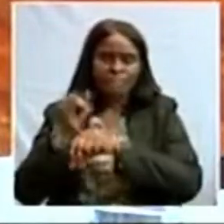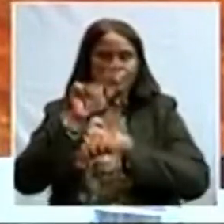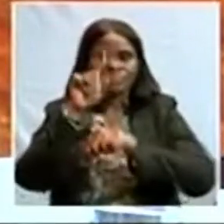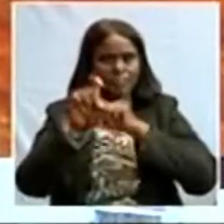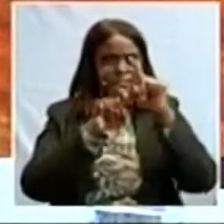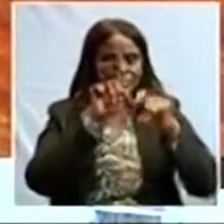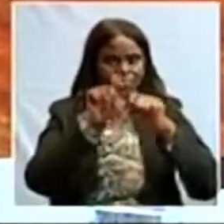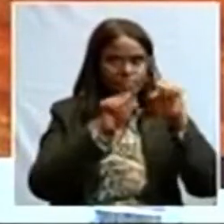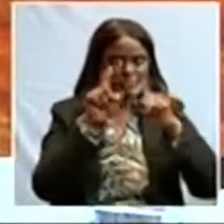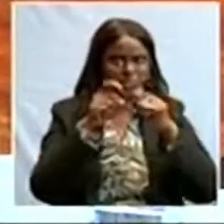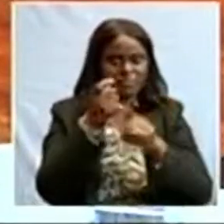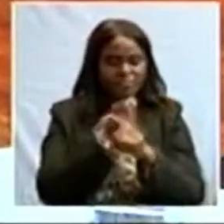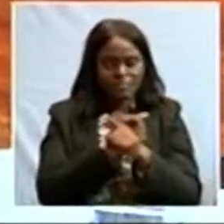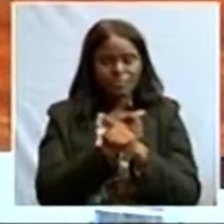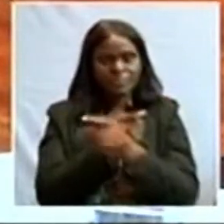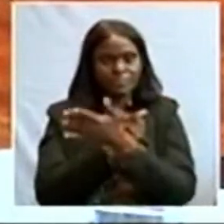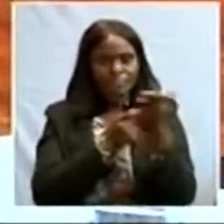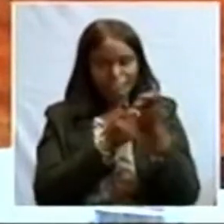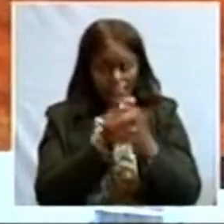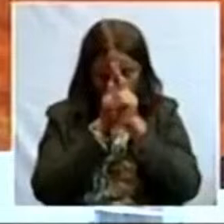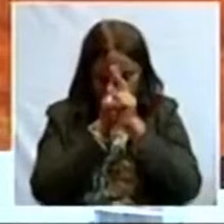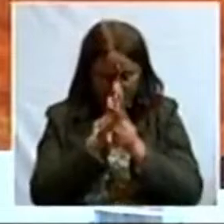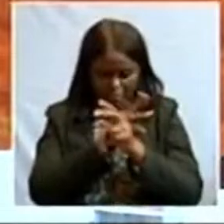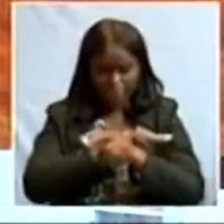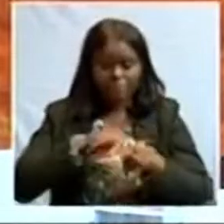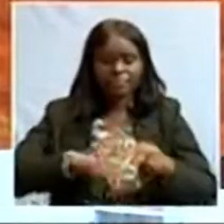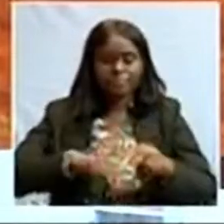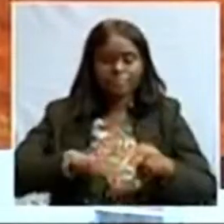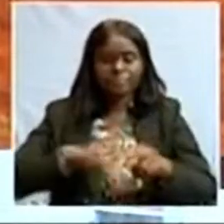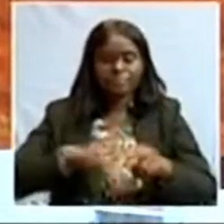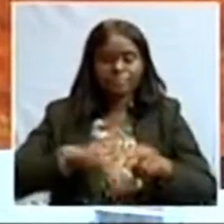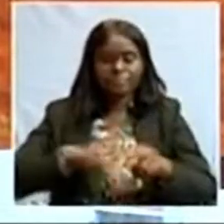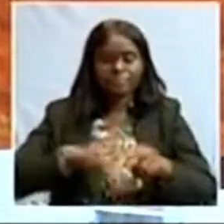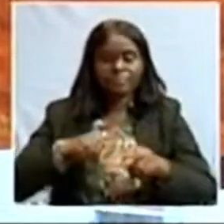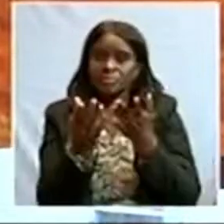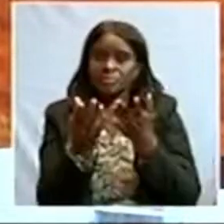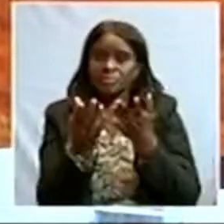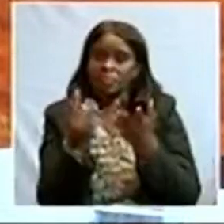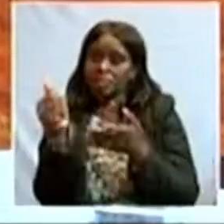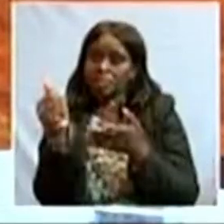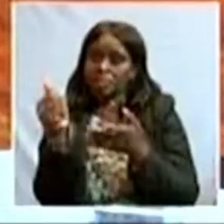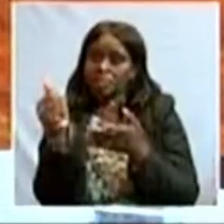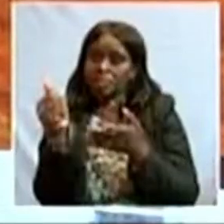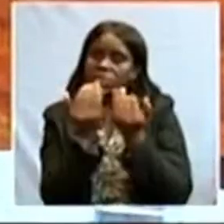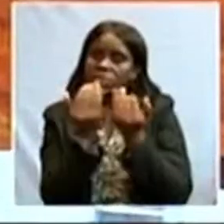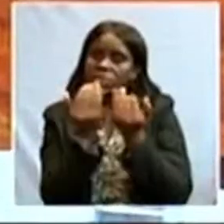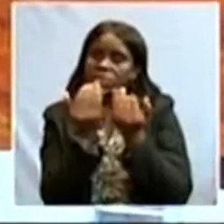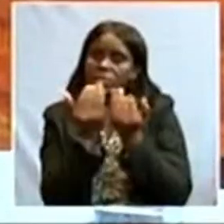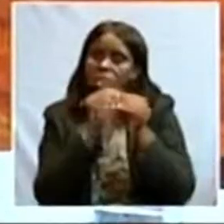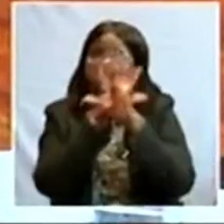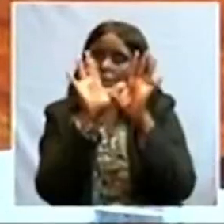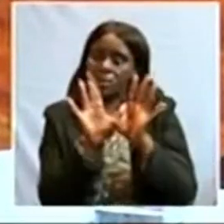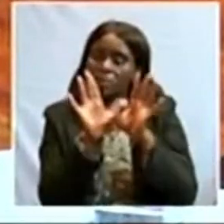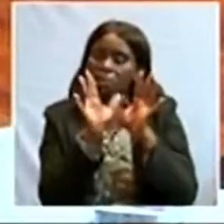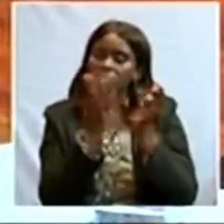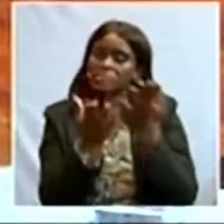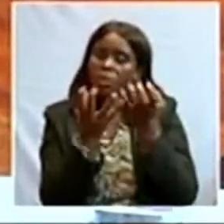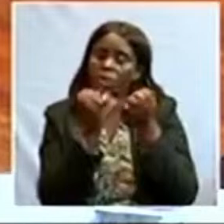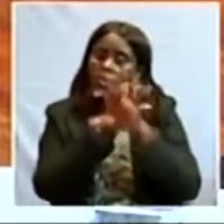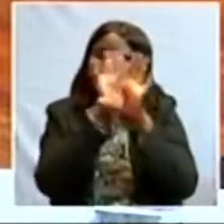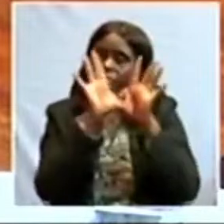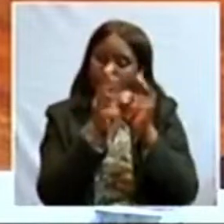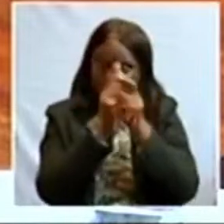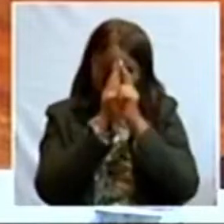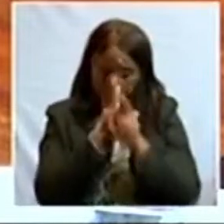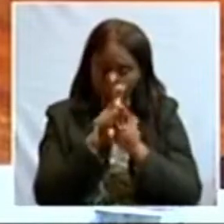the honorable members of Parliament in case they would want to seek clarification.